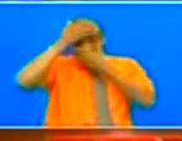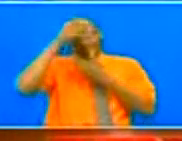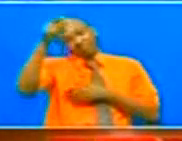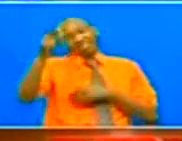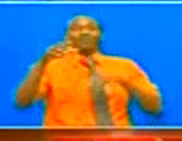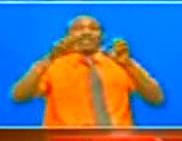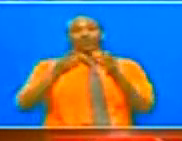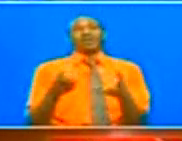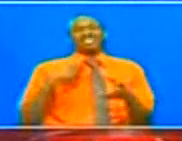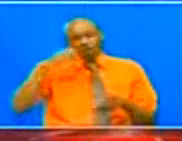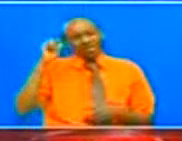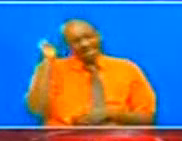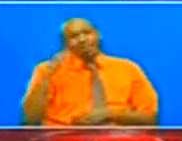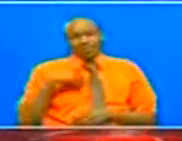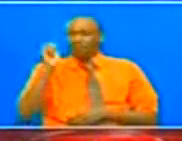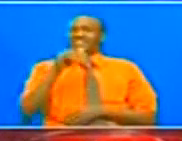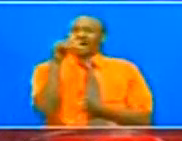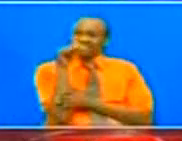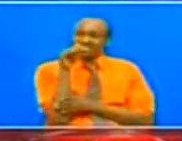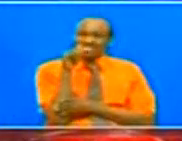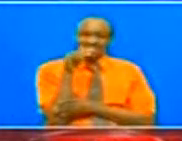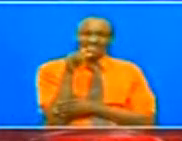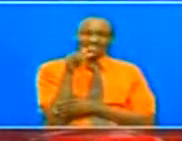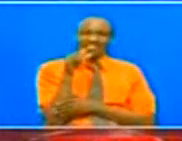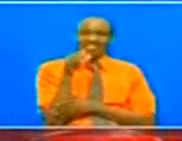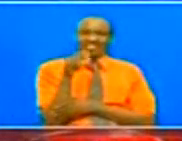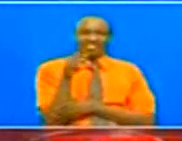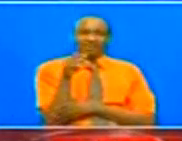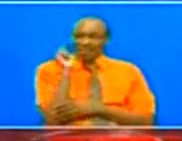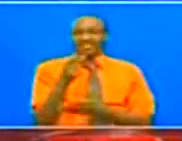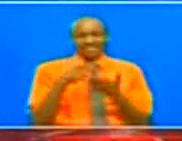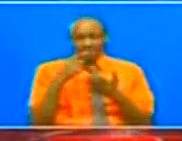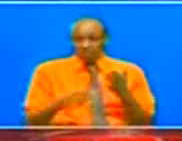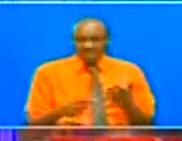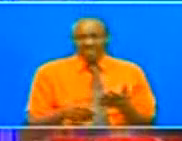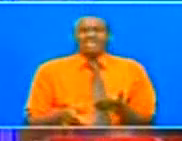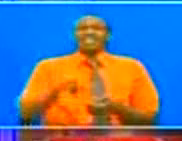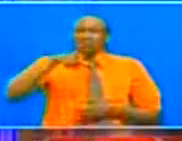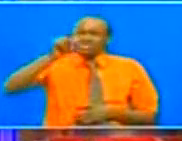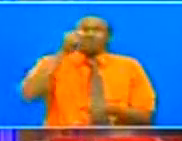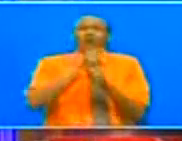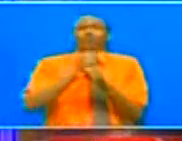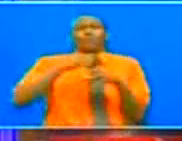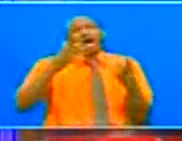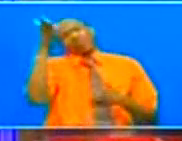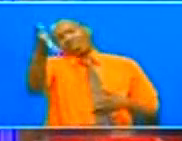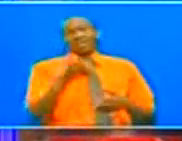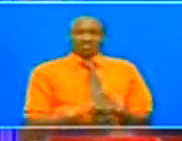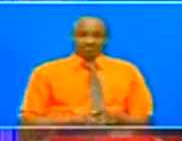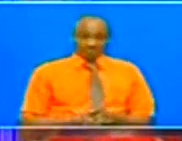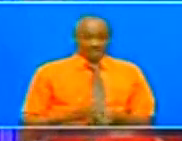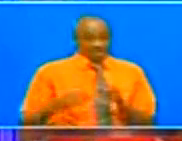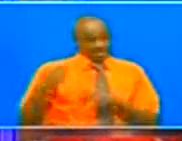discussion that Kenyans should have today, the discourse should be, how are they performing in that?